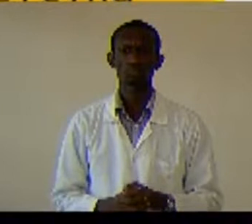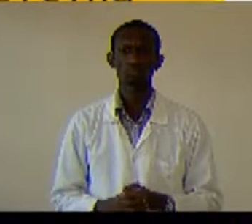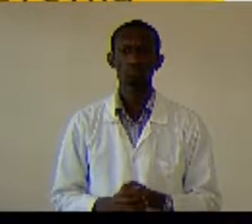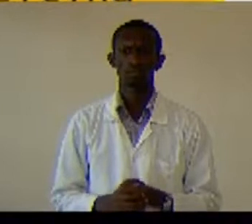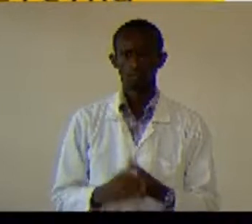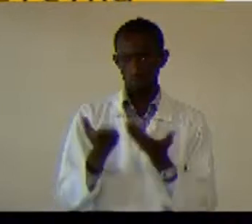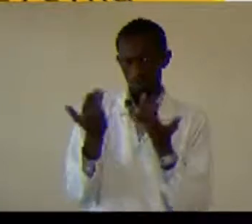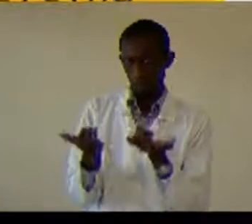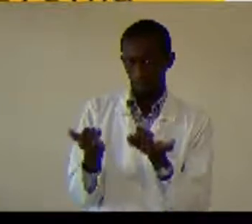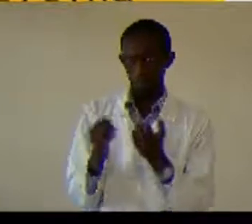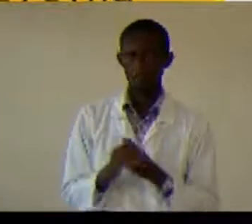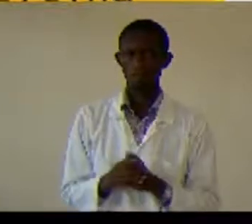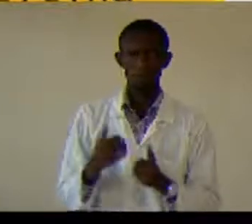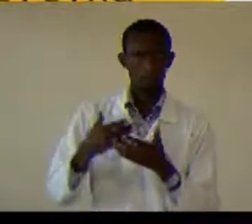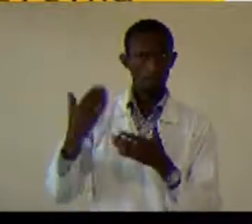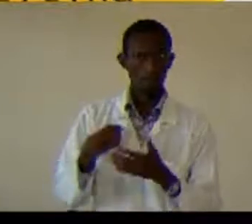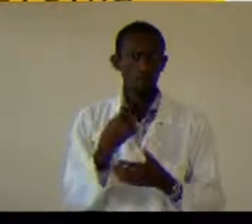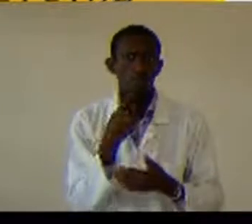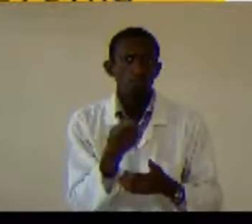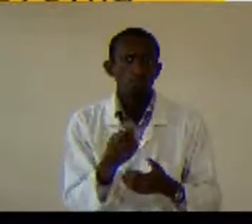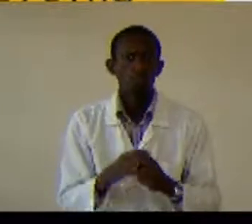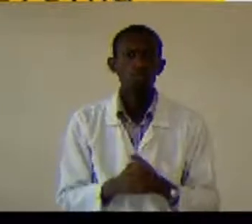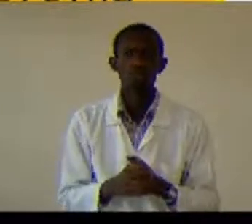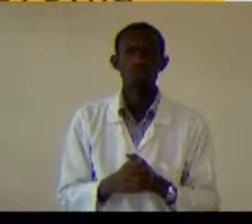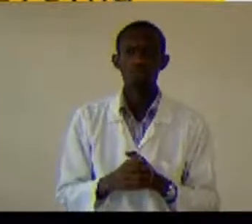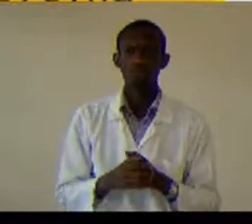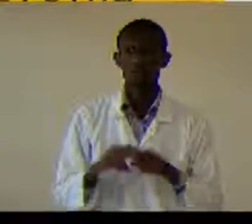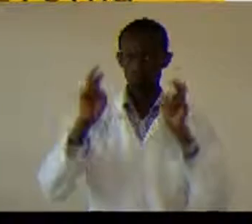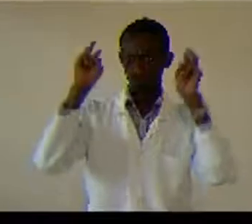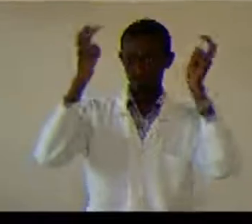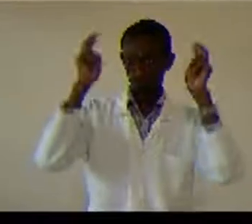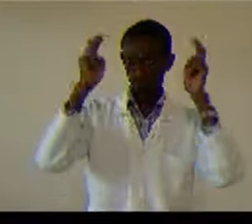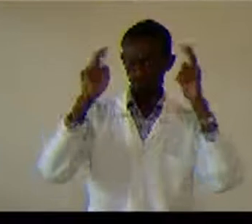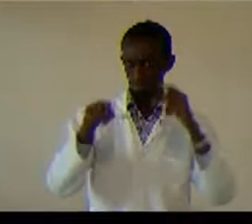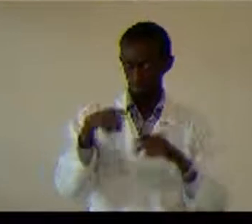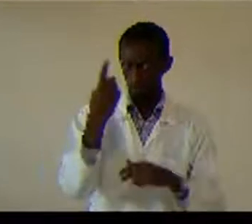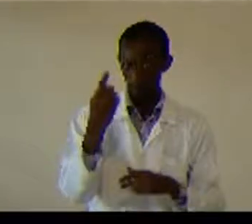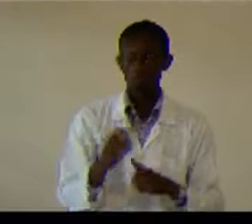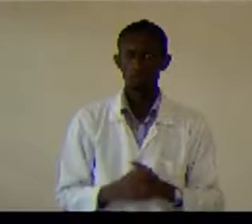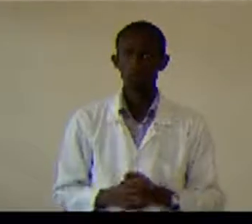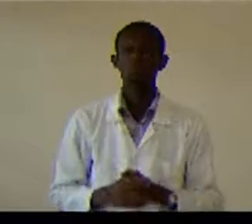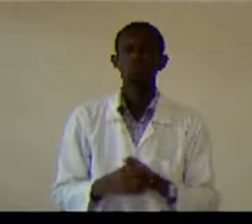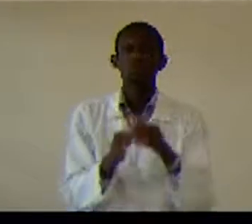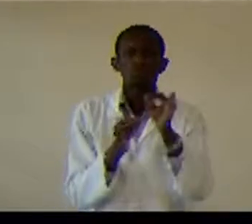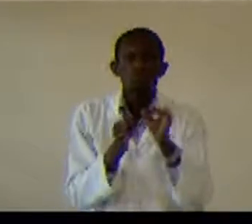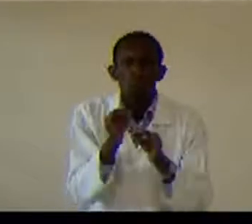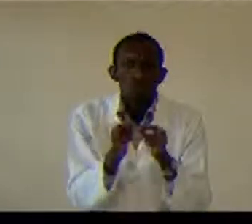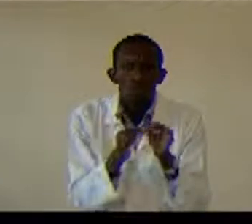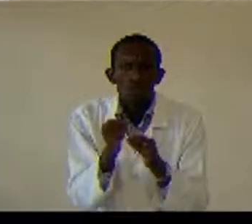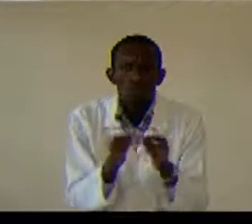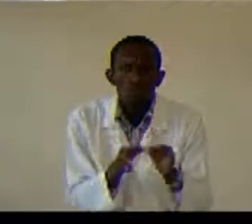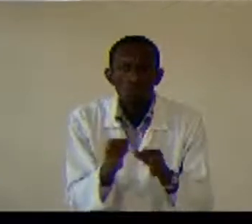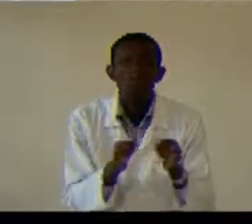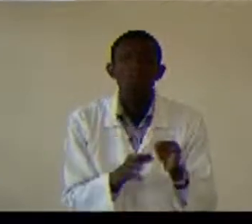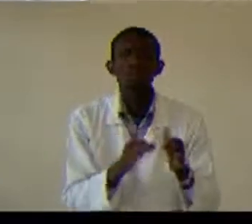Now, as I told you, the main objectives of this lesson are to define specific latent